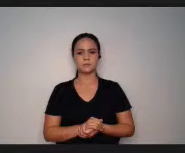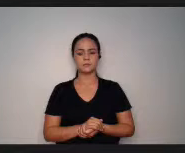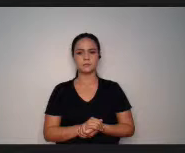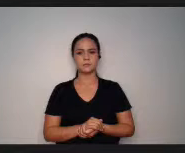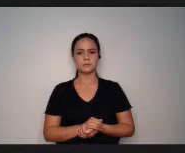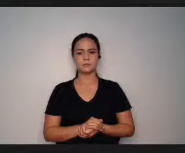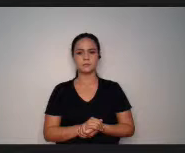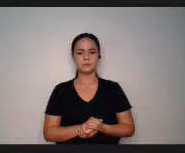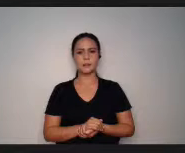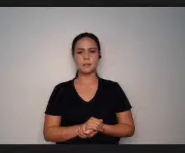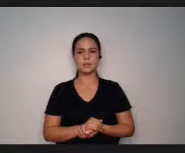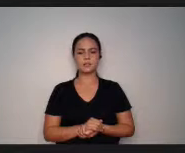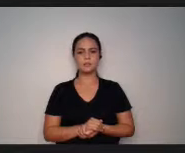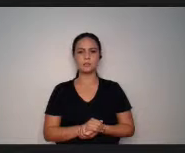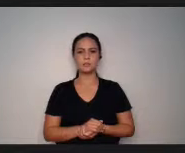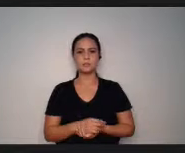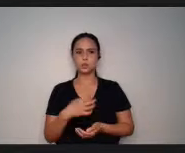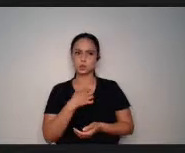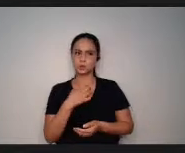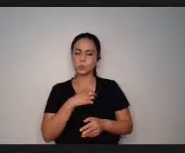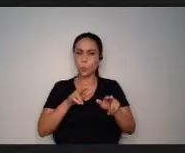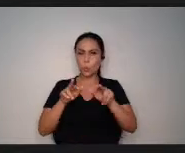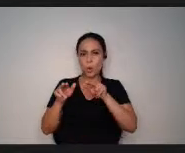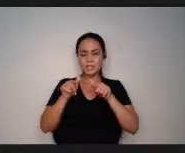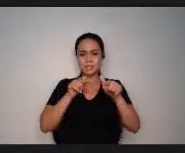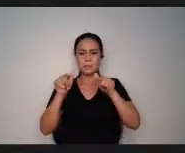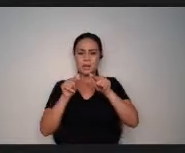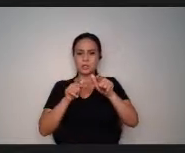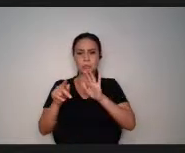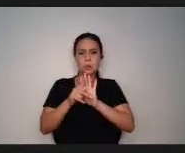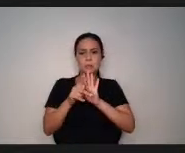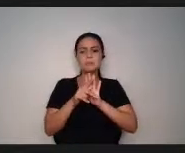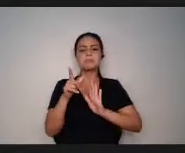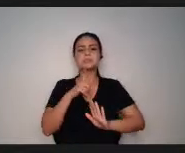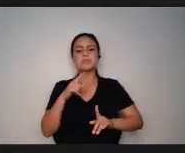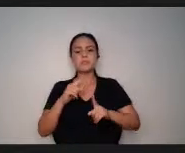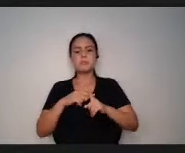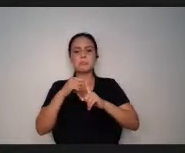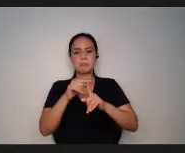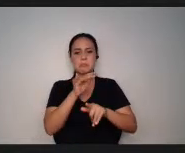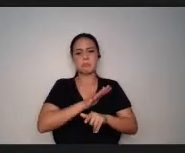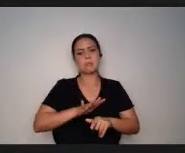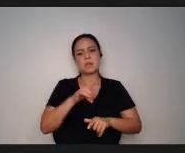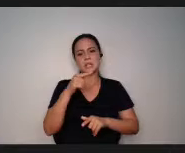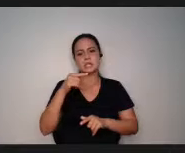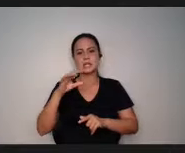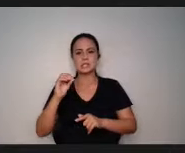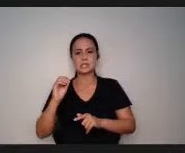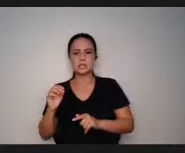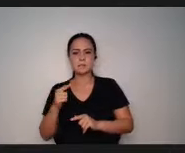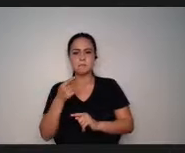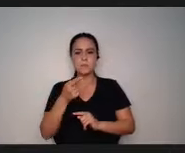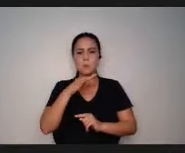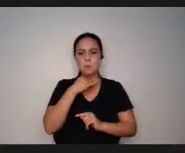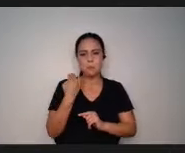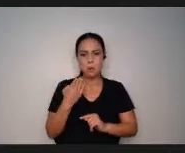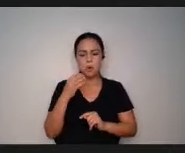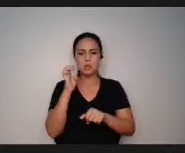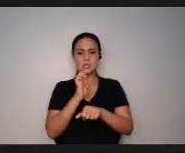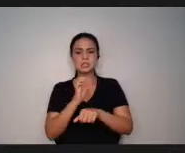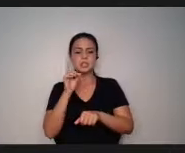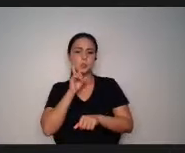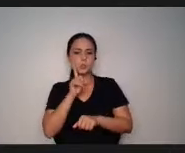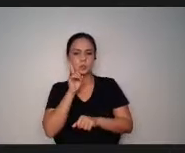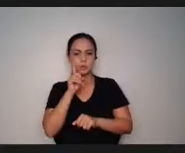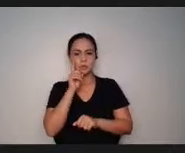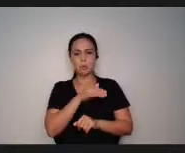over 700,000 deaths in the United States, which is absolutely horrifying in a high-income